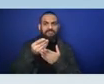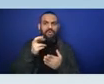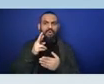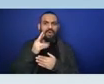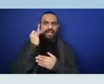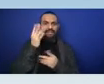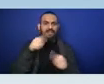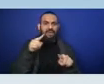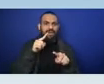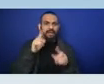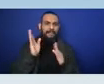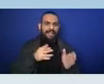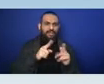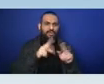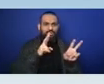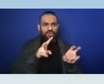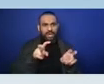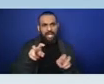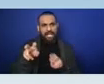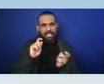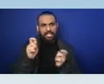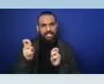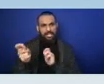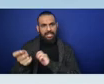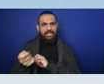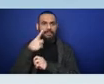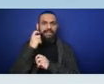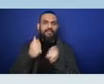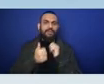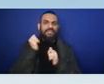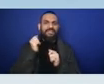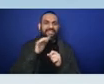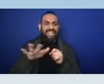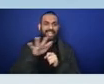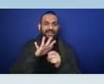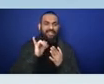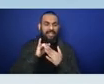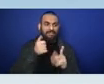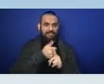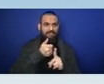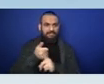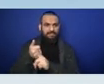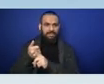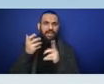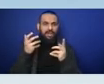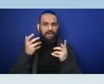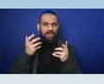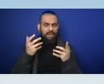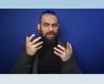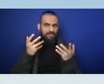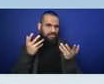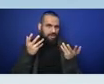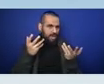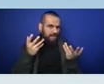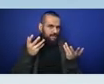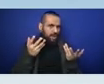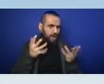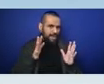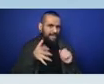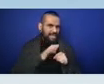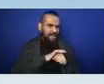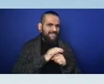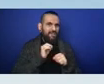any sort of financial aid from the government or from the Small Business Association and stuff like that. I was just wondering